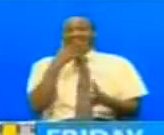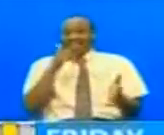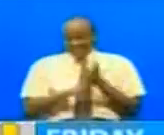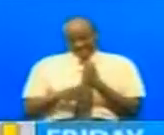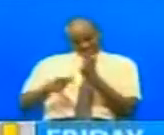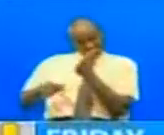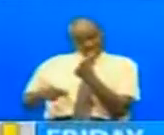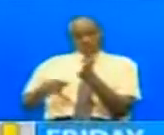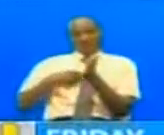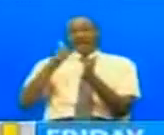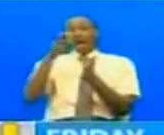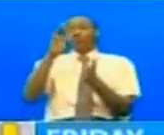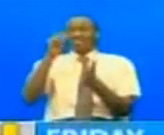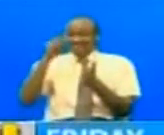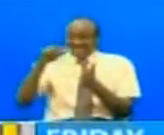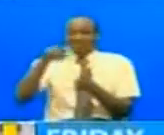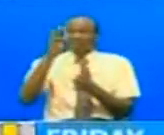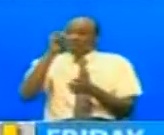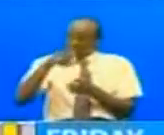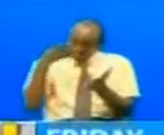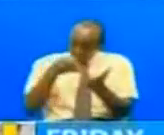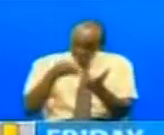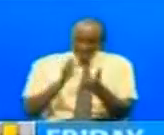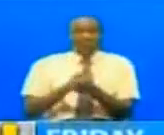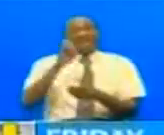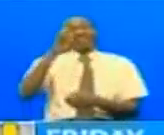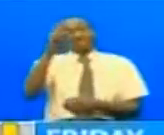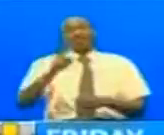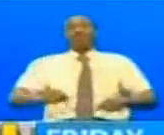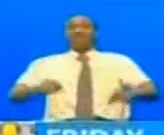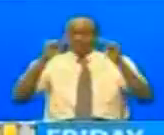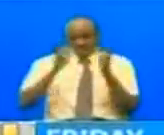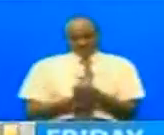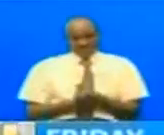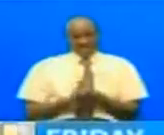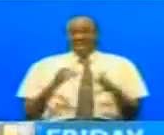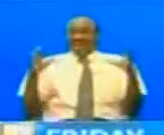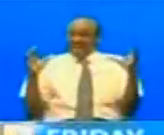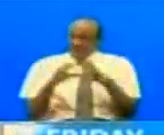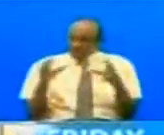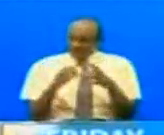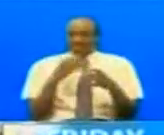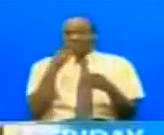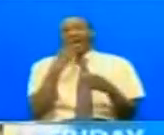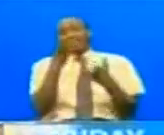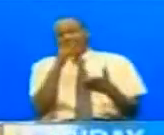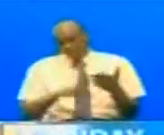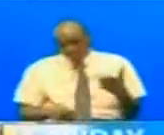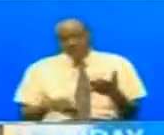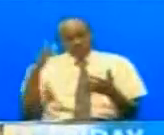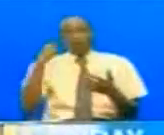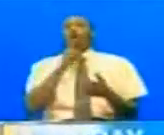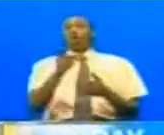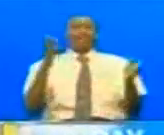also signed by Awiti Bolo as the metal refinery's executive chairman, is the company's response to yet another closure